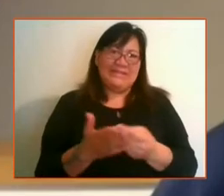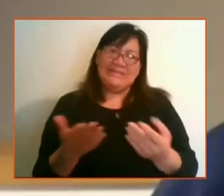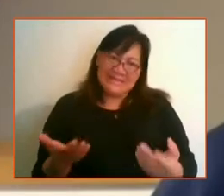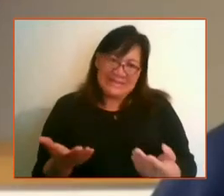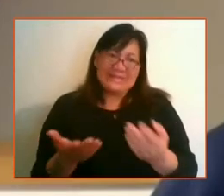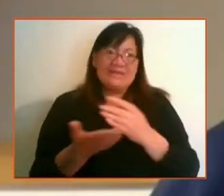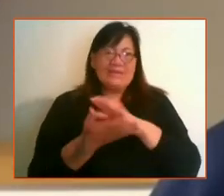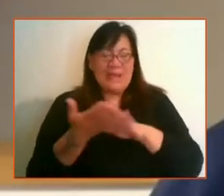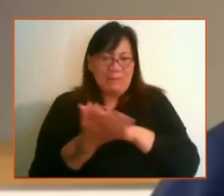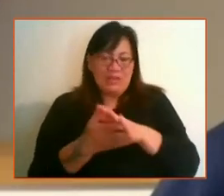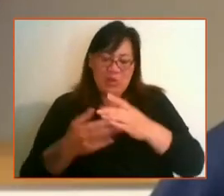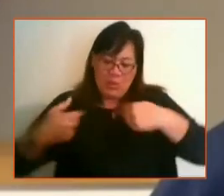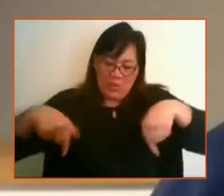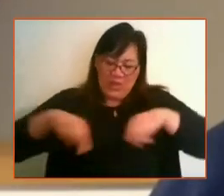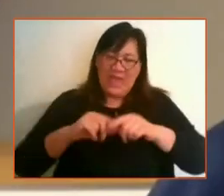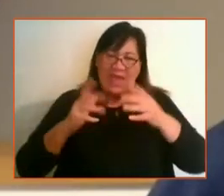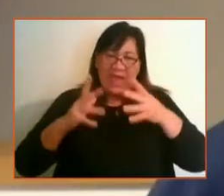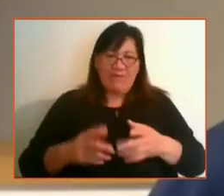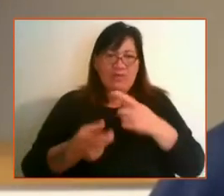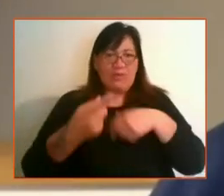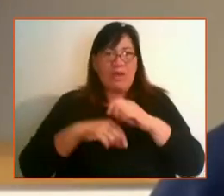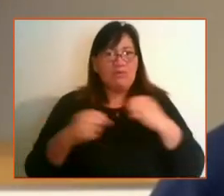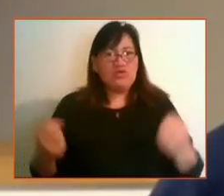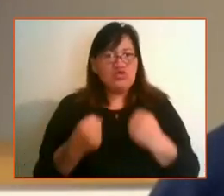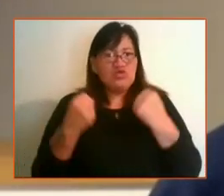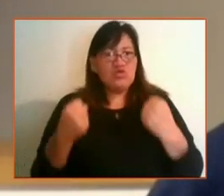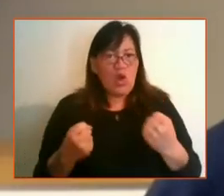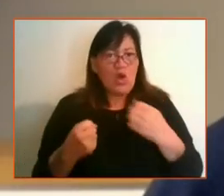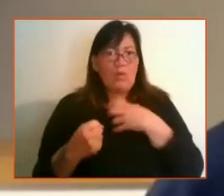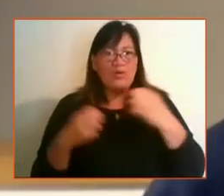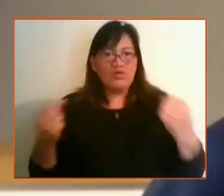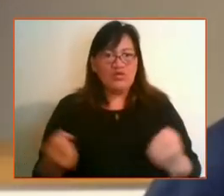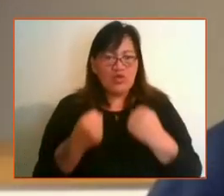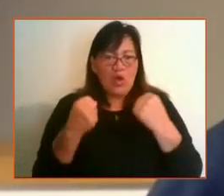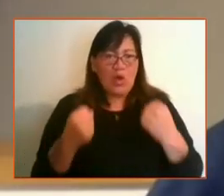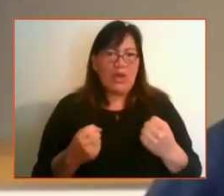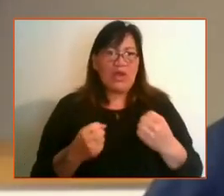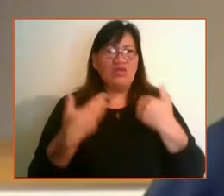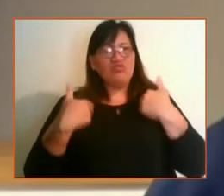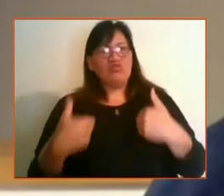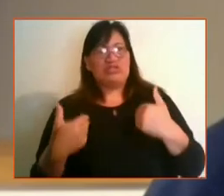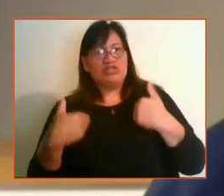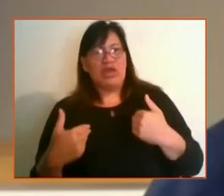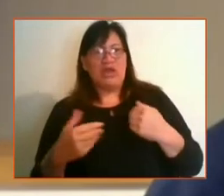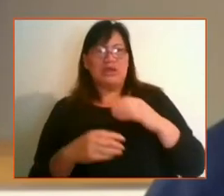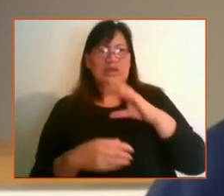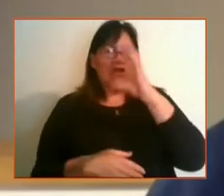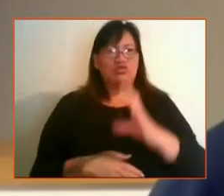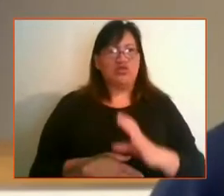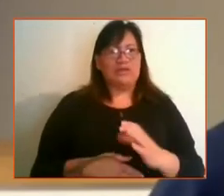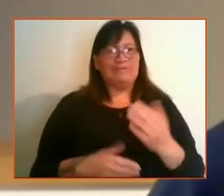us being a stronger, more productive, wealthier country, in a